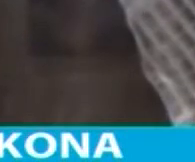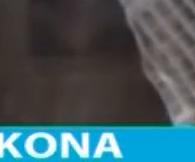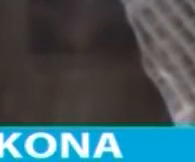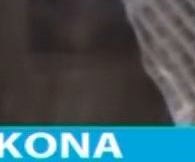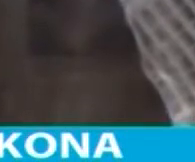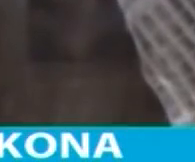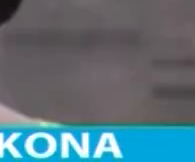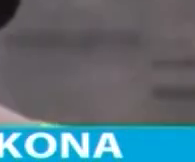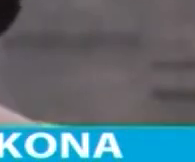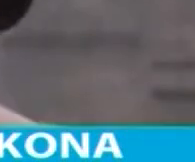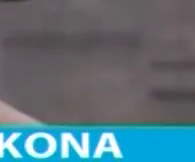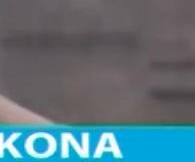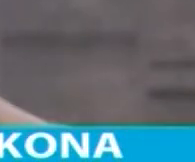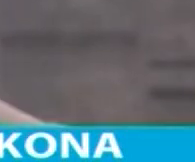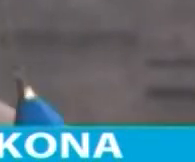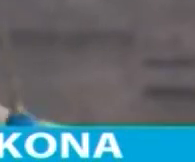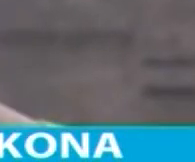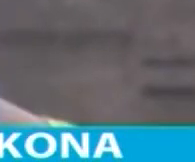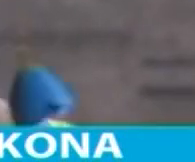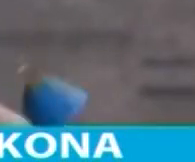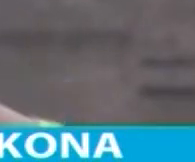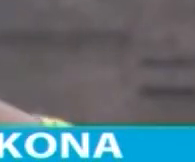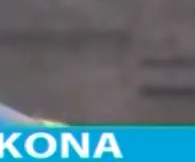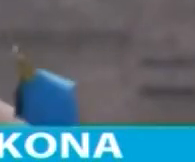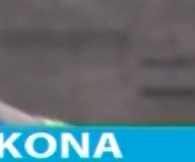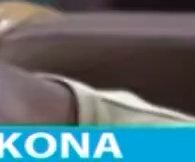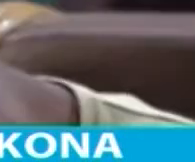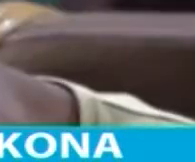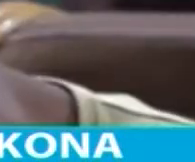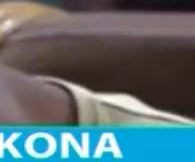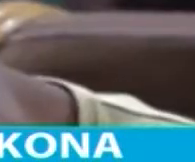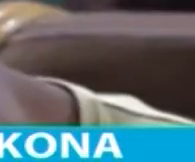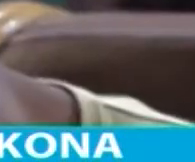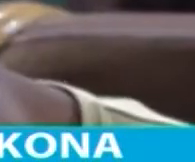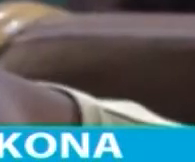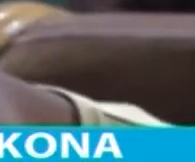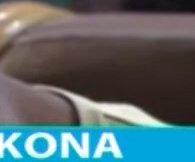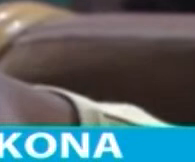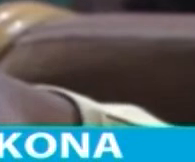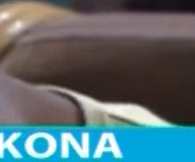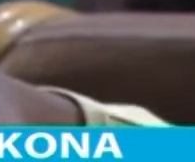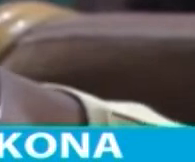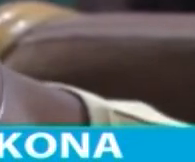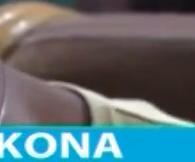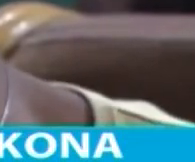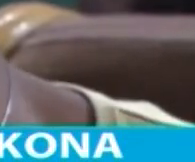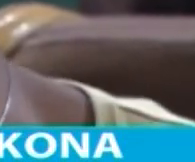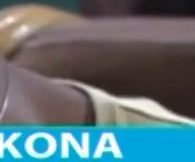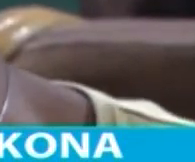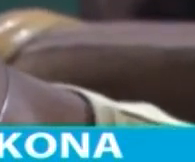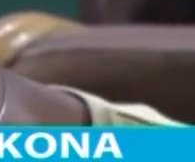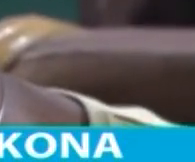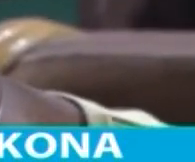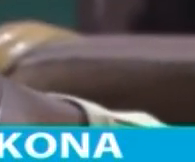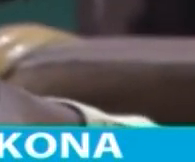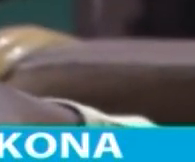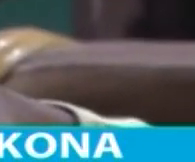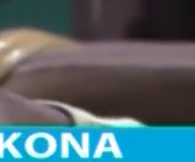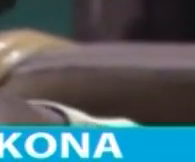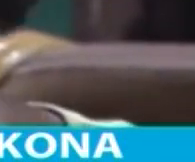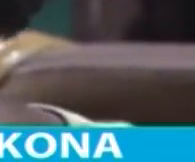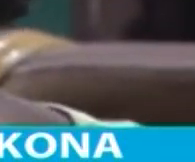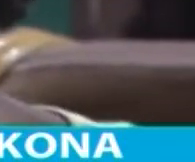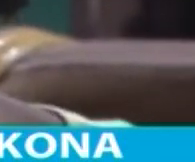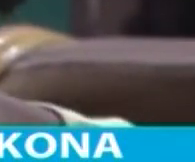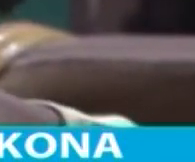mimi sifurahi hiyo story. Girlfriends do stuff for their boyfriends all the time. Decent people call to cancel on you. Well, I'm glad we didn't